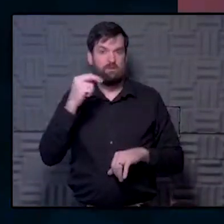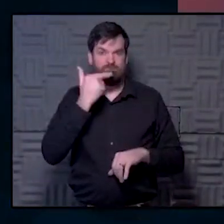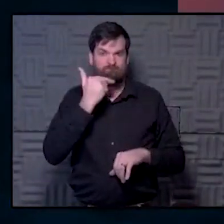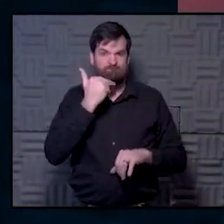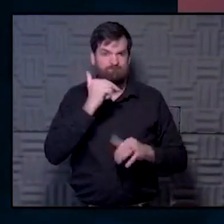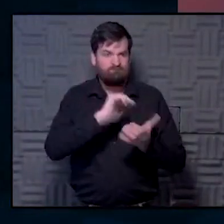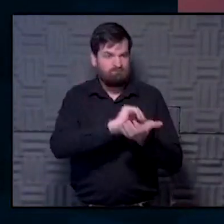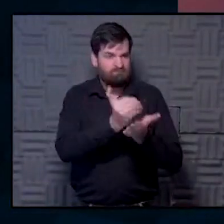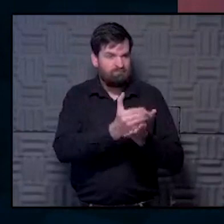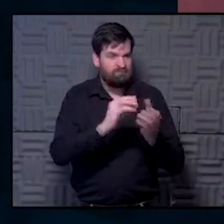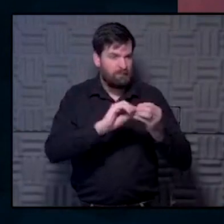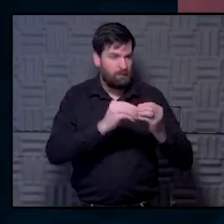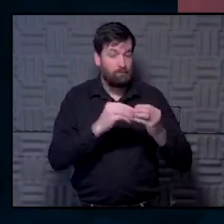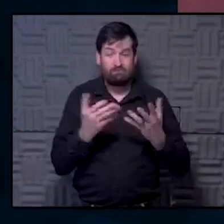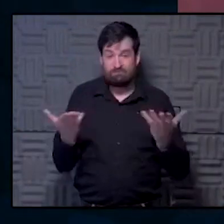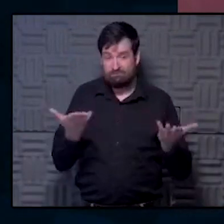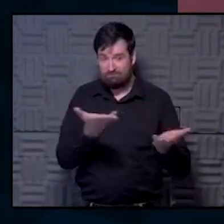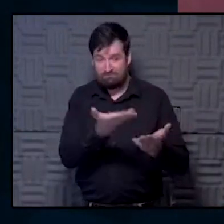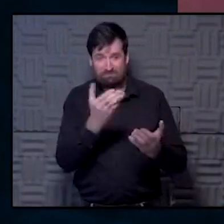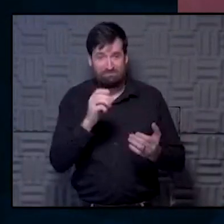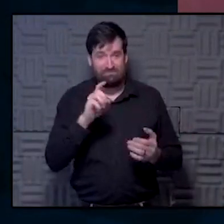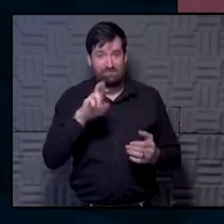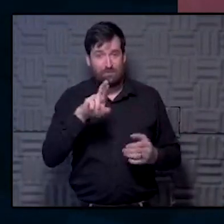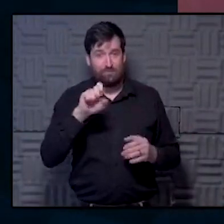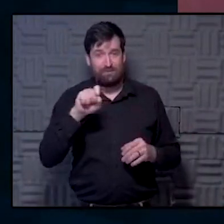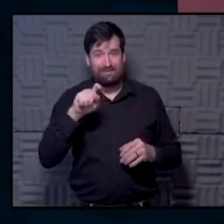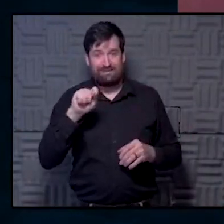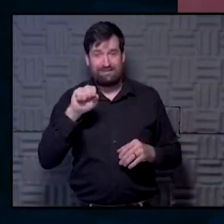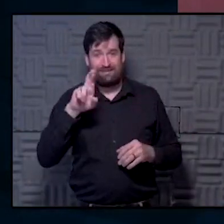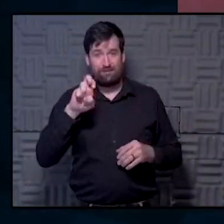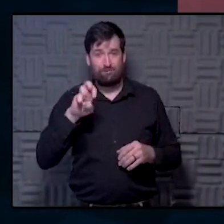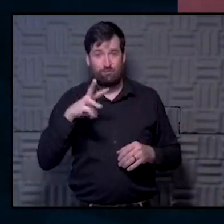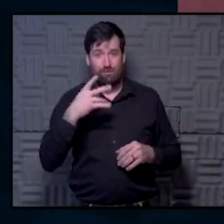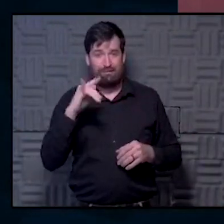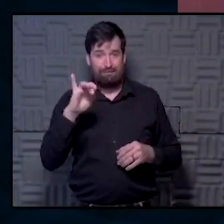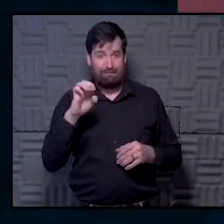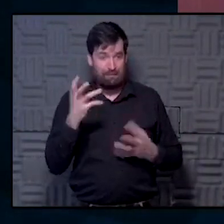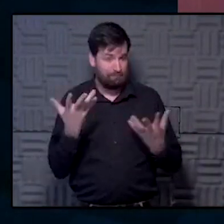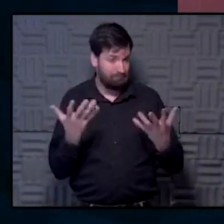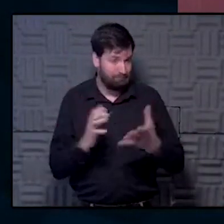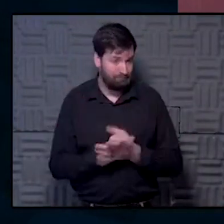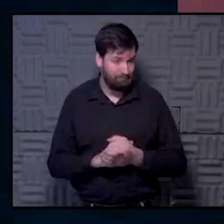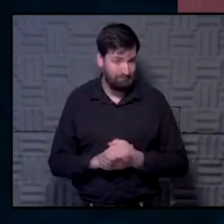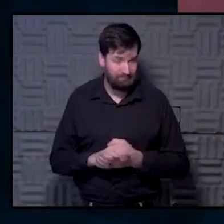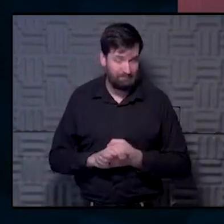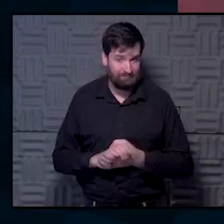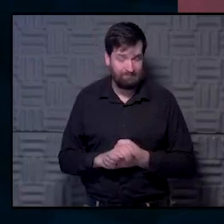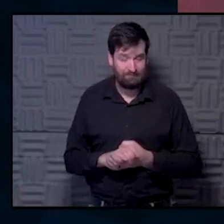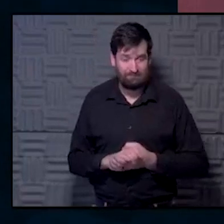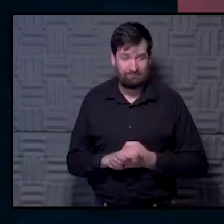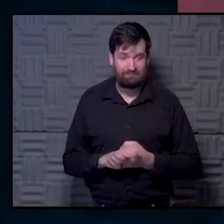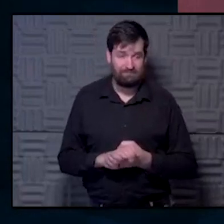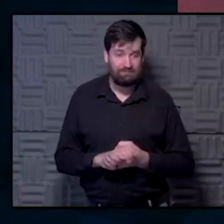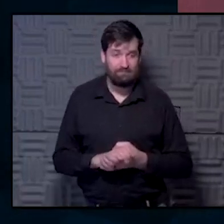Satterwhite, I'll let you maybe start and I'll add color commentary if I can.